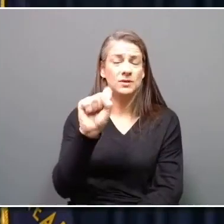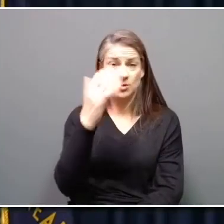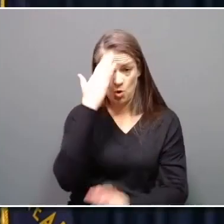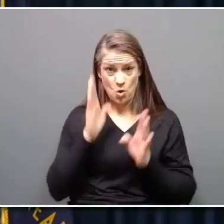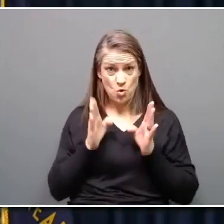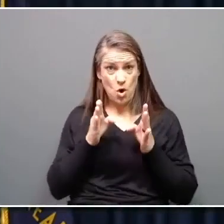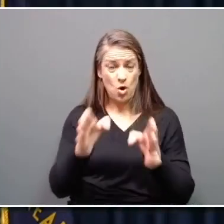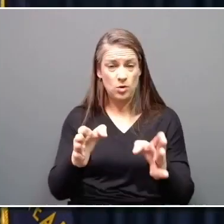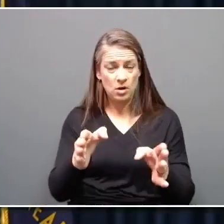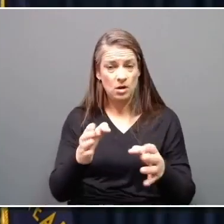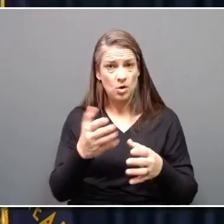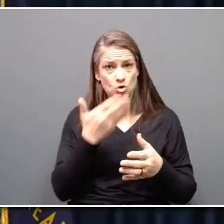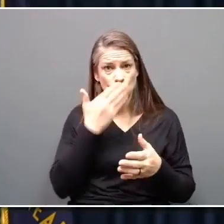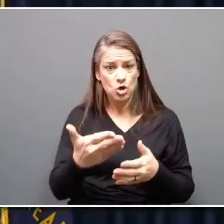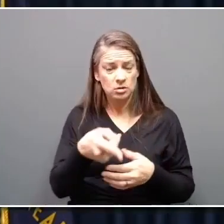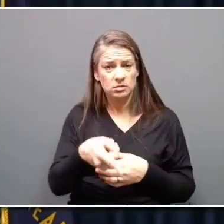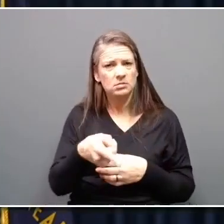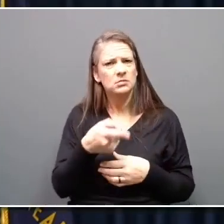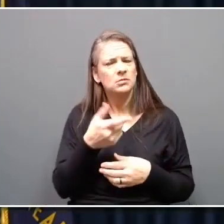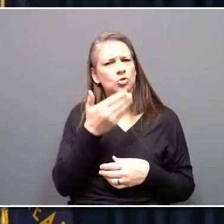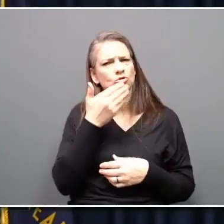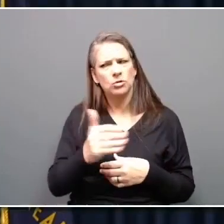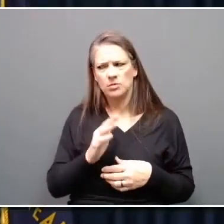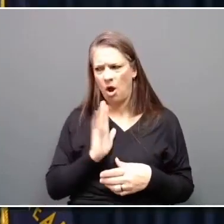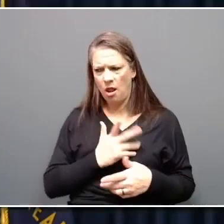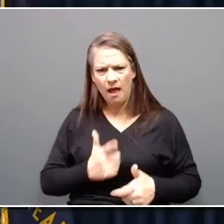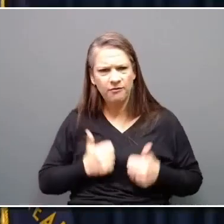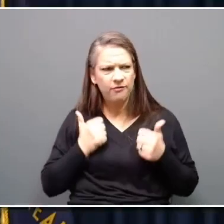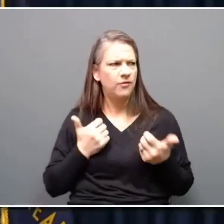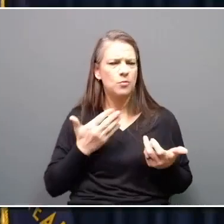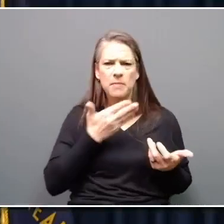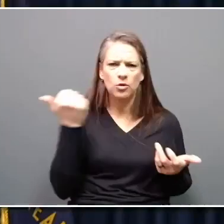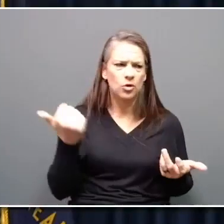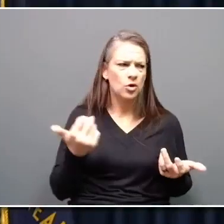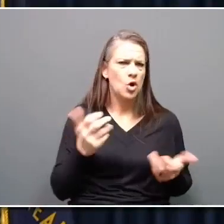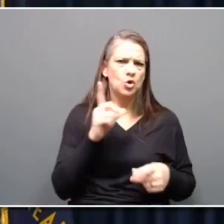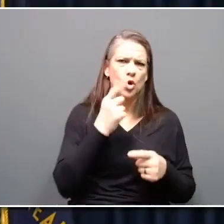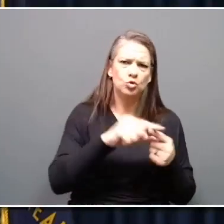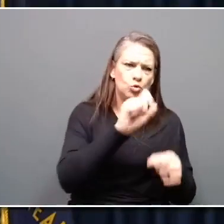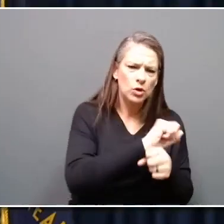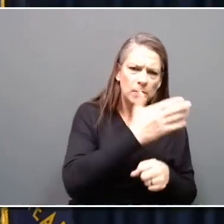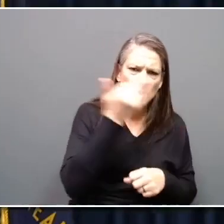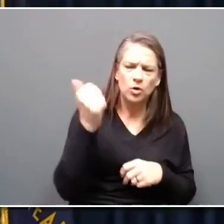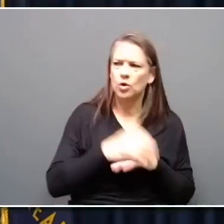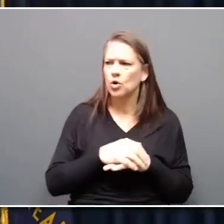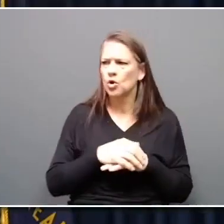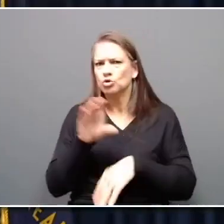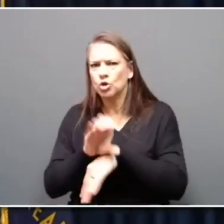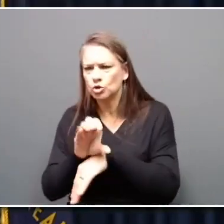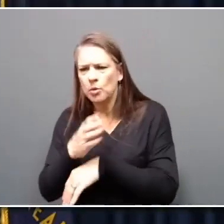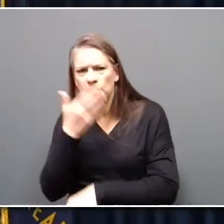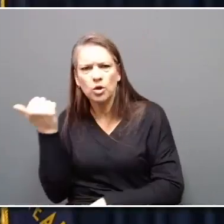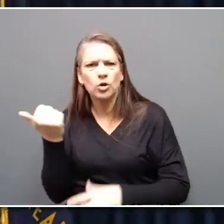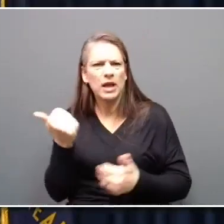better. And having a safe ride to work, to school, and to church is one thing our families should not have to worry about, though it's one of the first things we